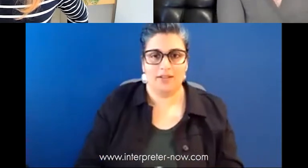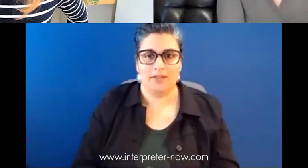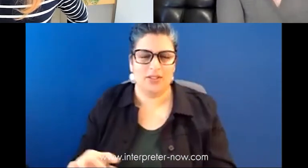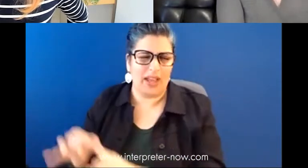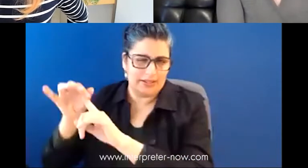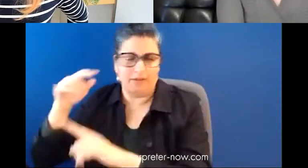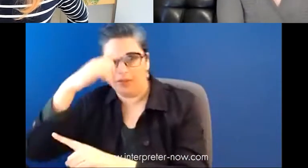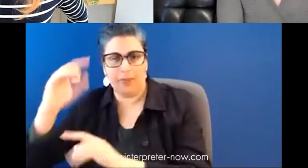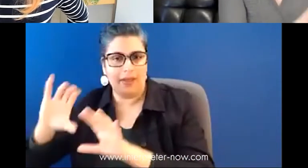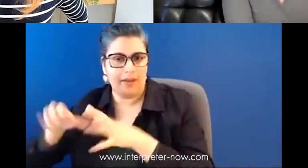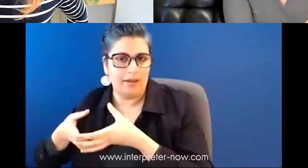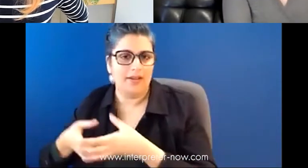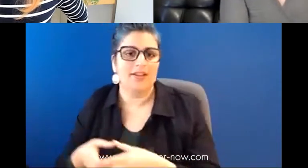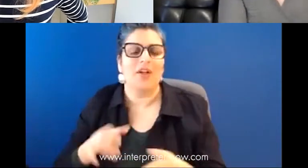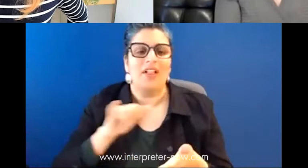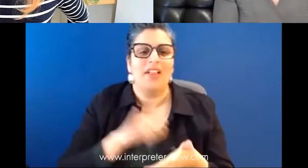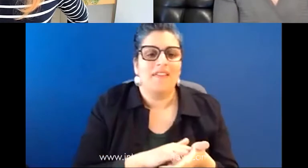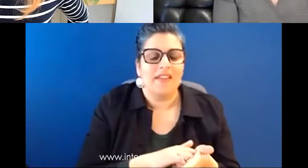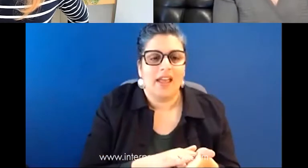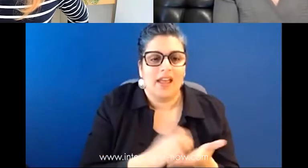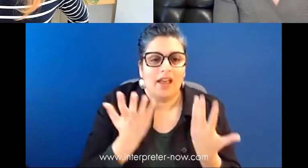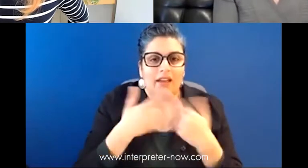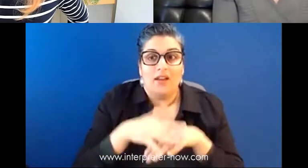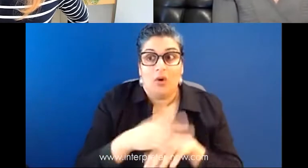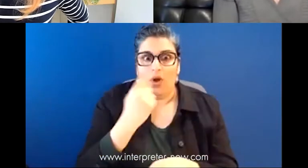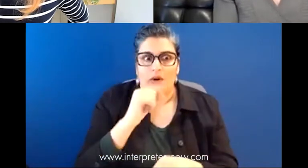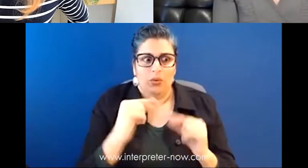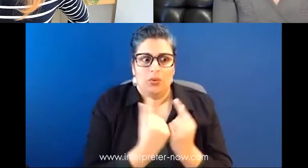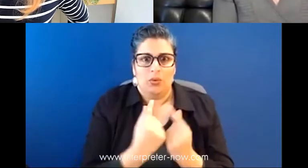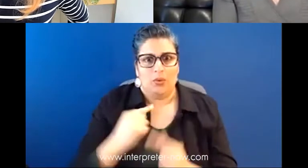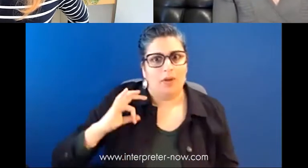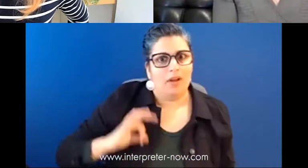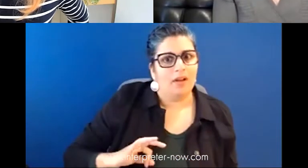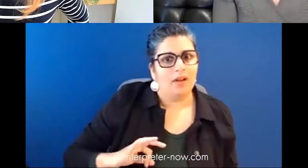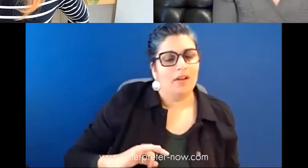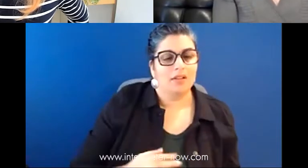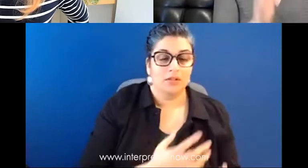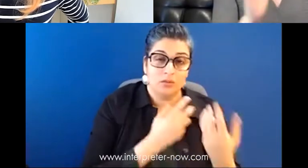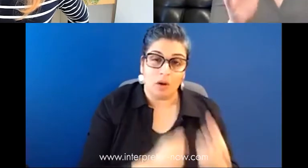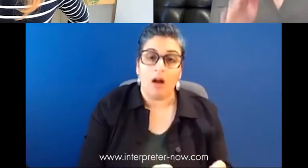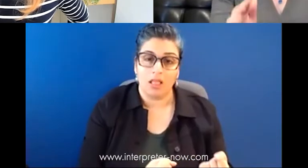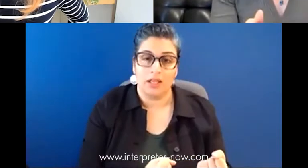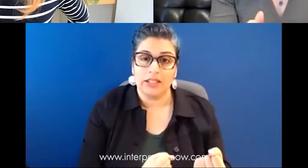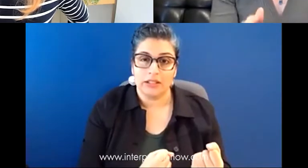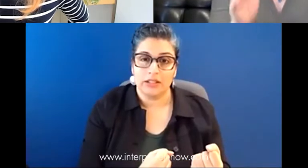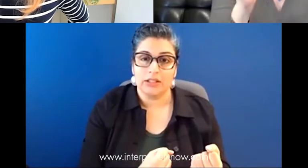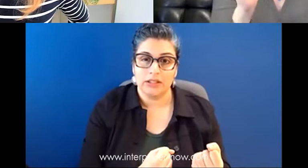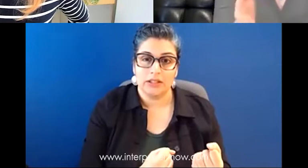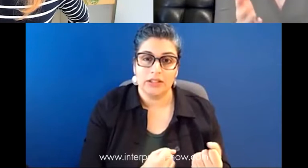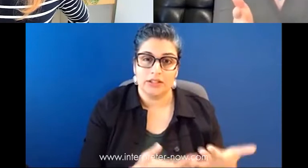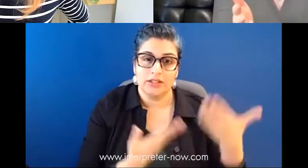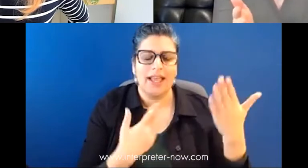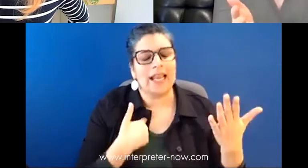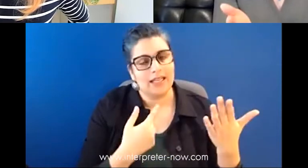infusion of a cultural norm where one group really does benefit, strongly suggests, and I say this with sympathy, the